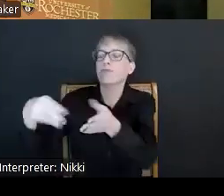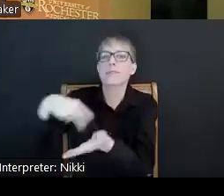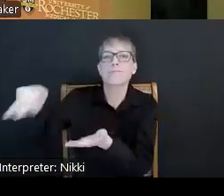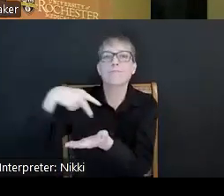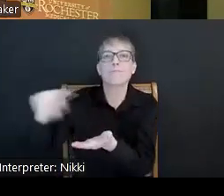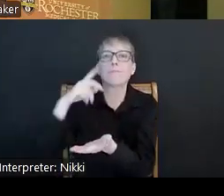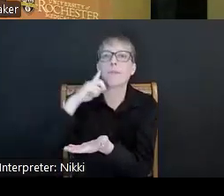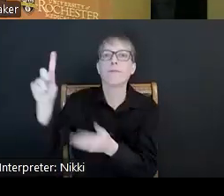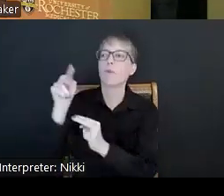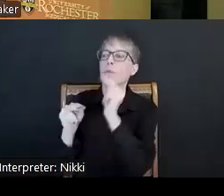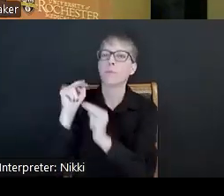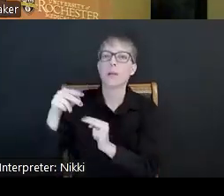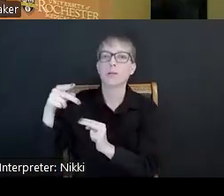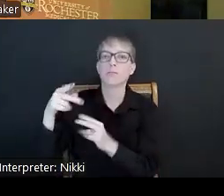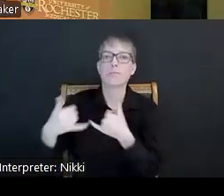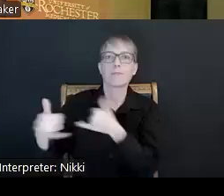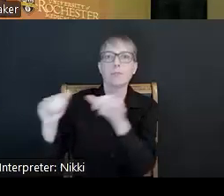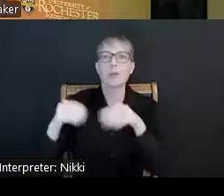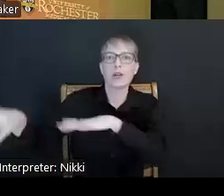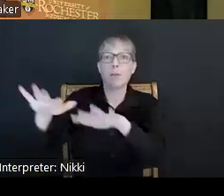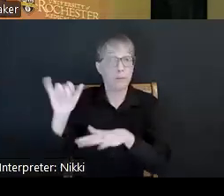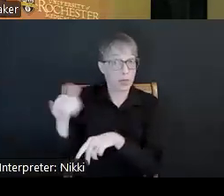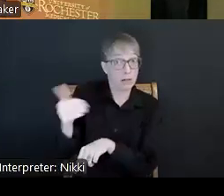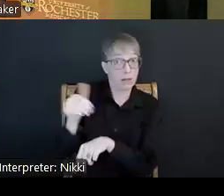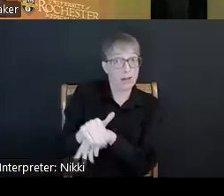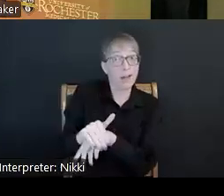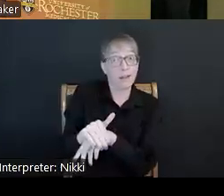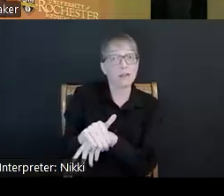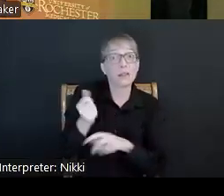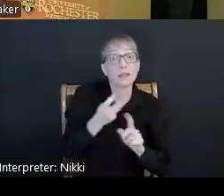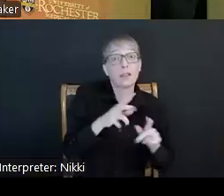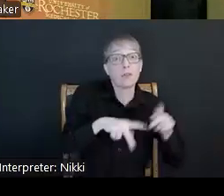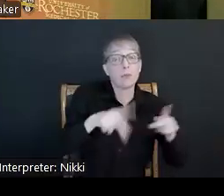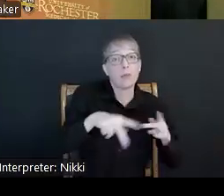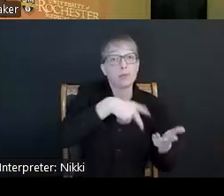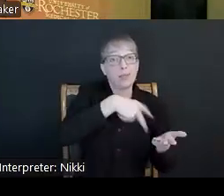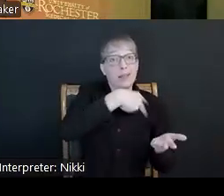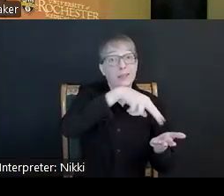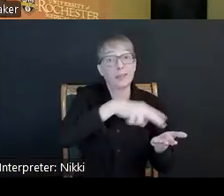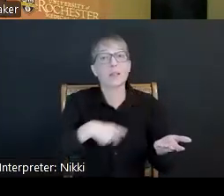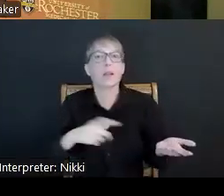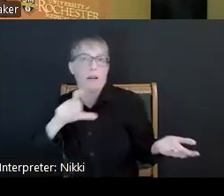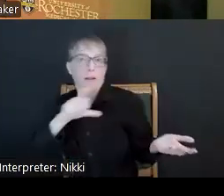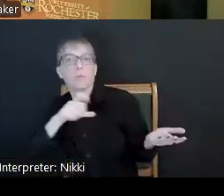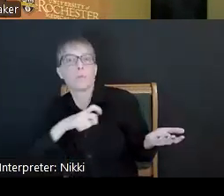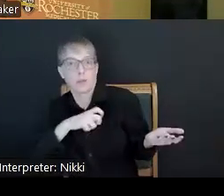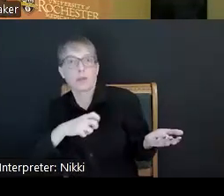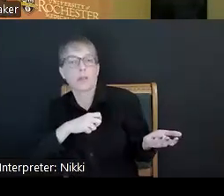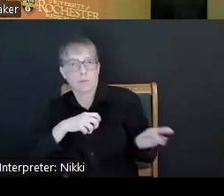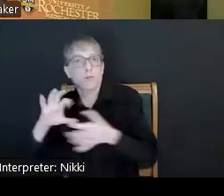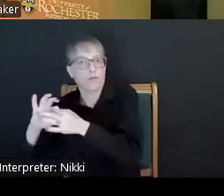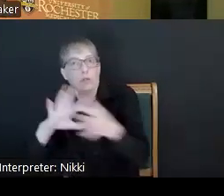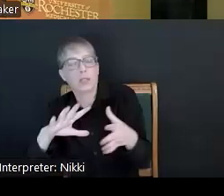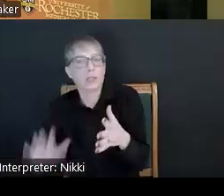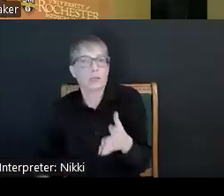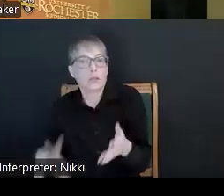Street. That night, the police set dogs on several of the people dancing, and it led to a 3-day uprising, a rebellion across